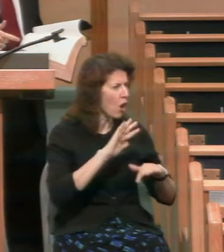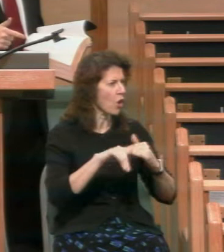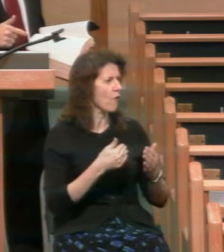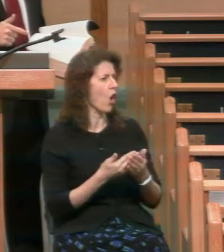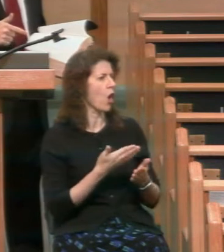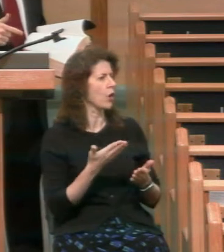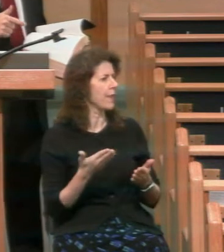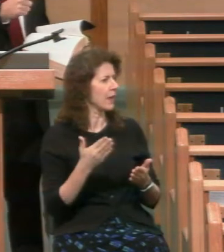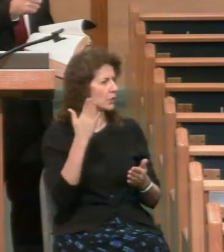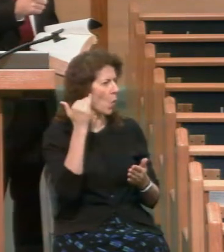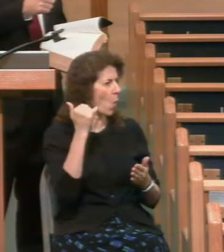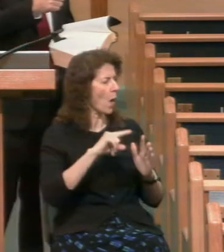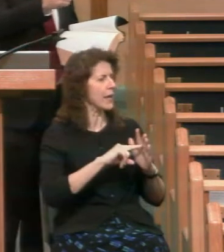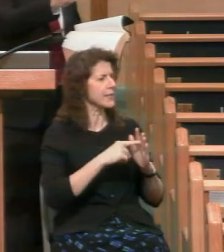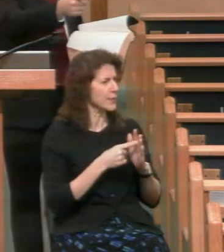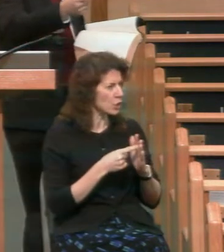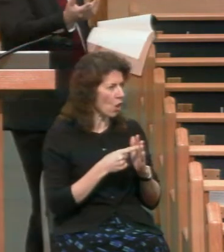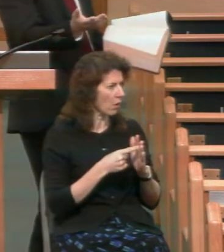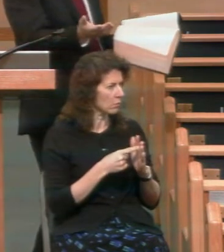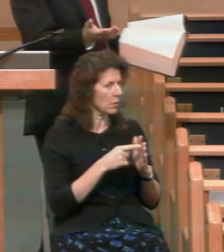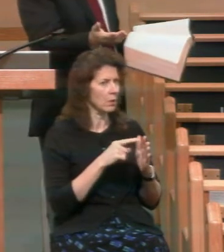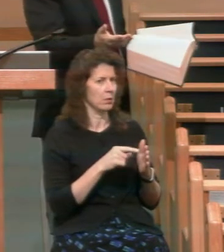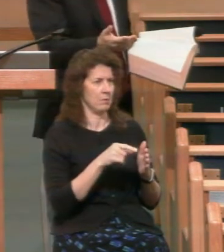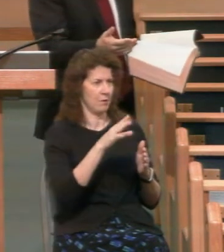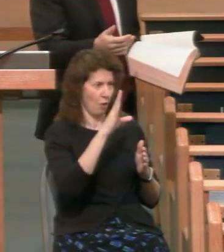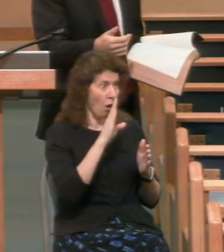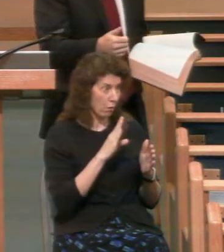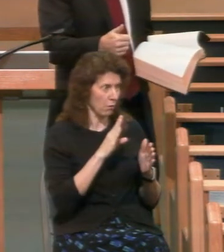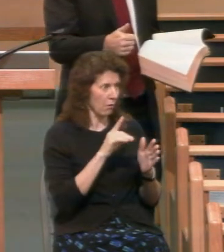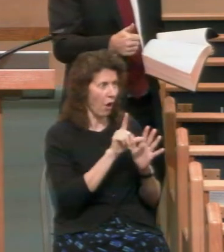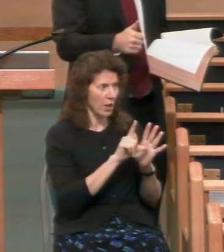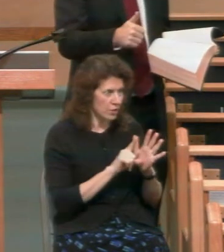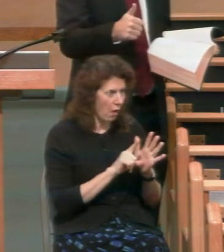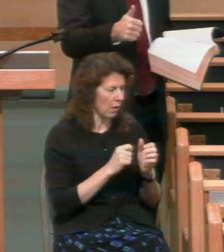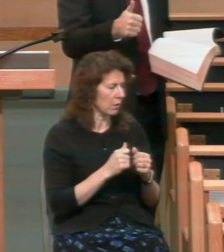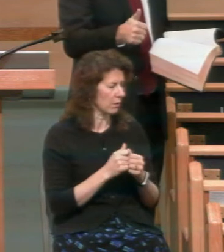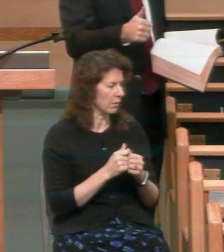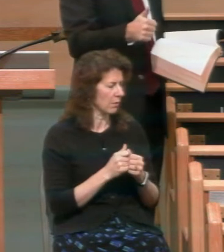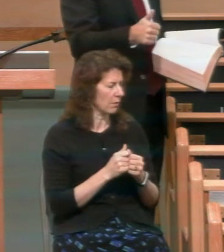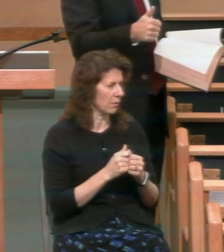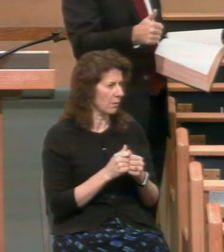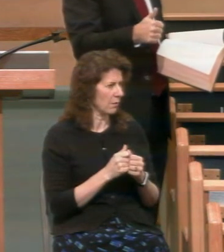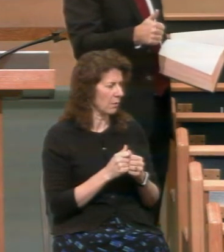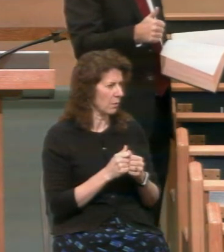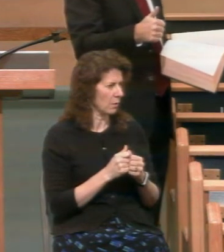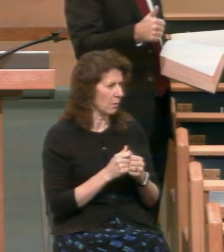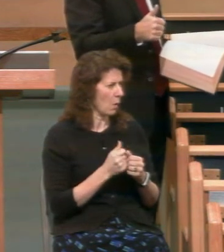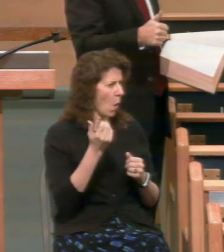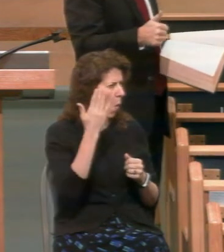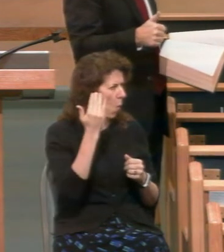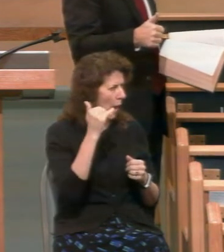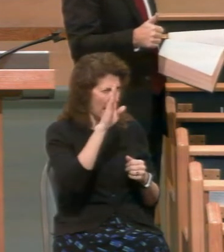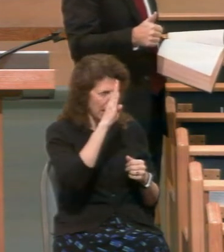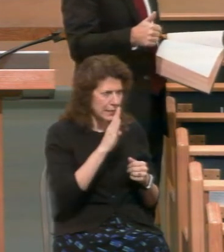there? It's the law. God told him to, right? That's the short answer. But why would God need to give people an